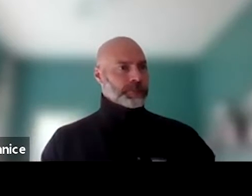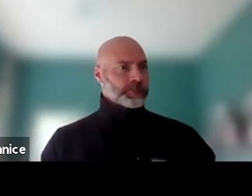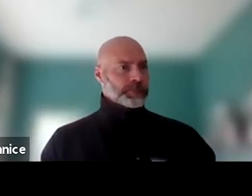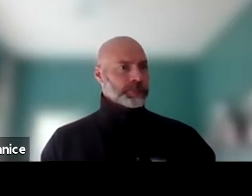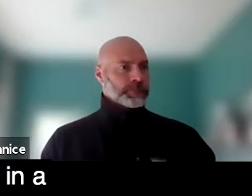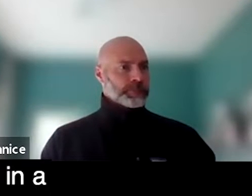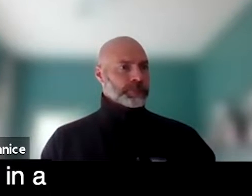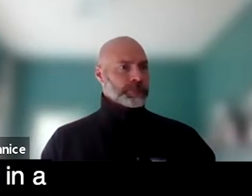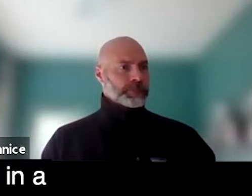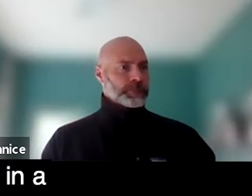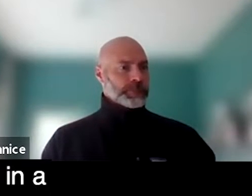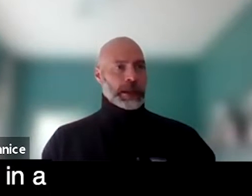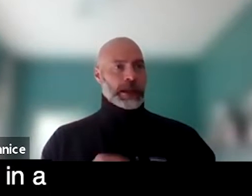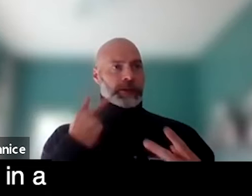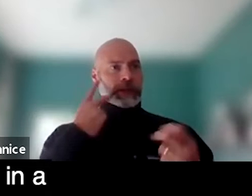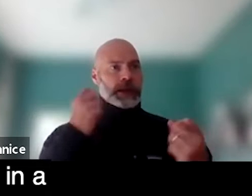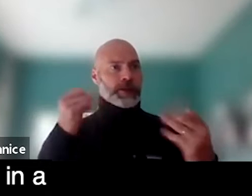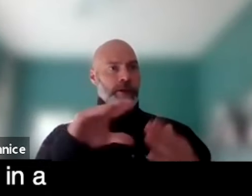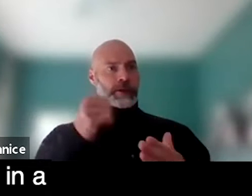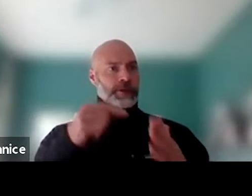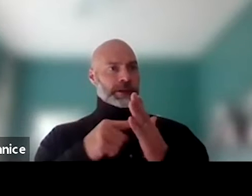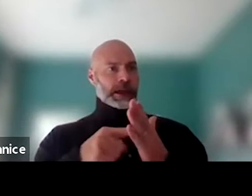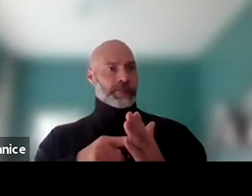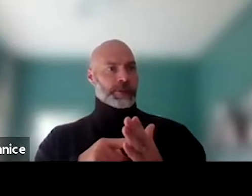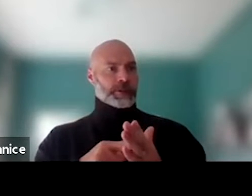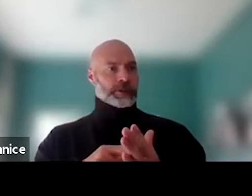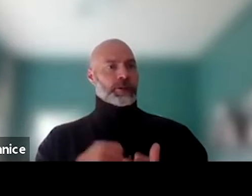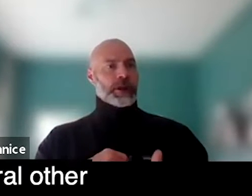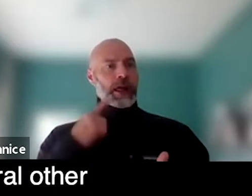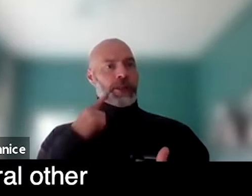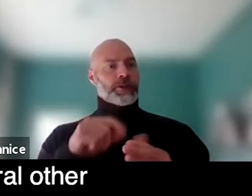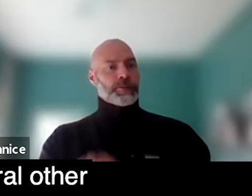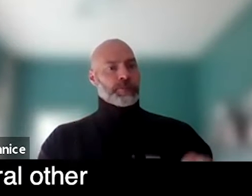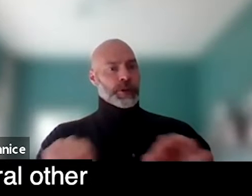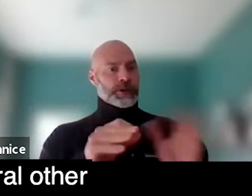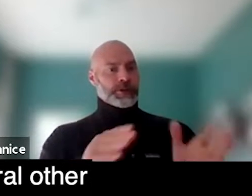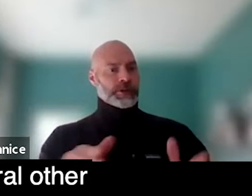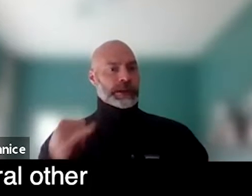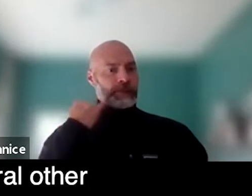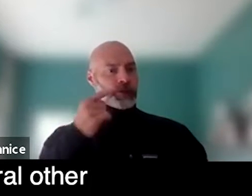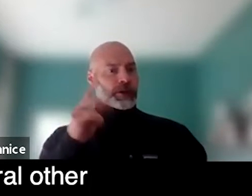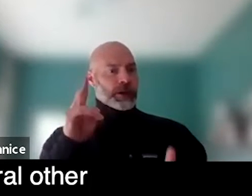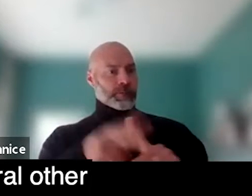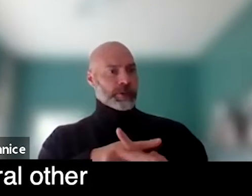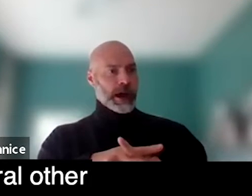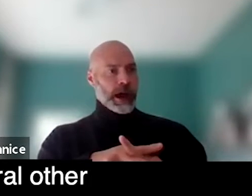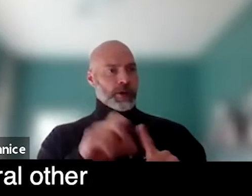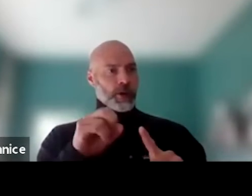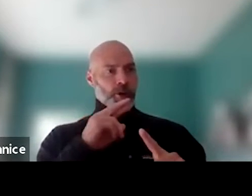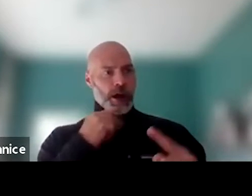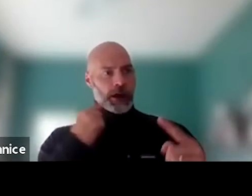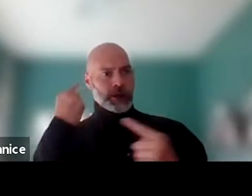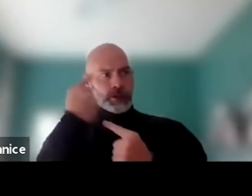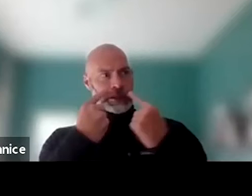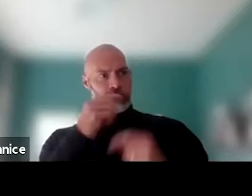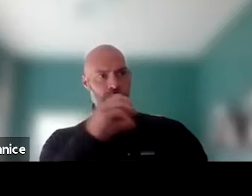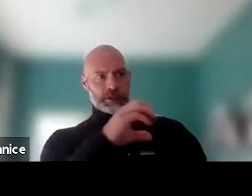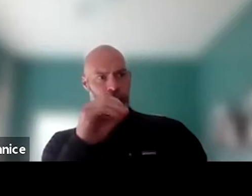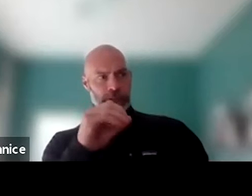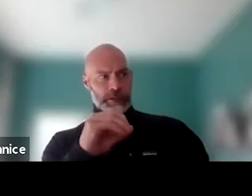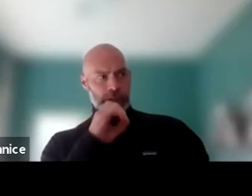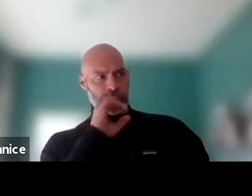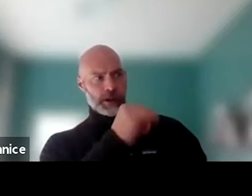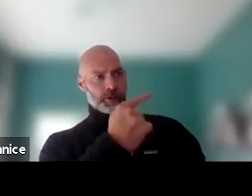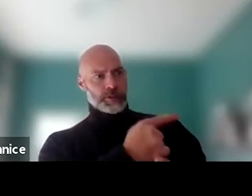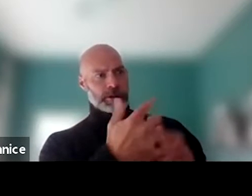they're, being included in a part of the conversation and building onto that. So there are several other examples that I could give, but it's important